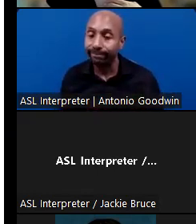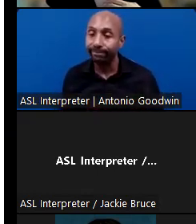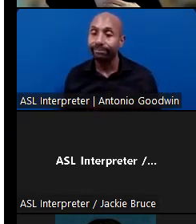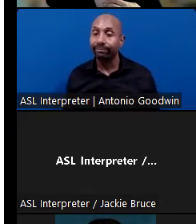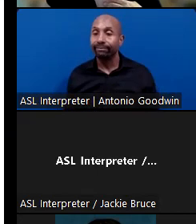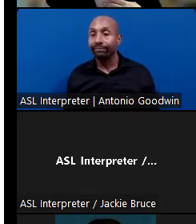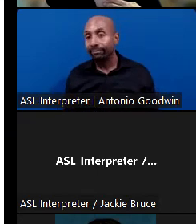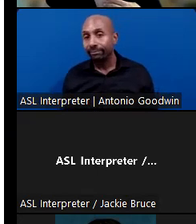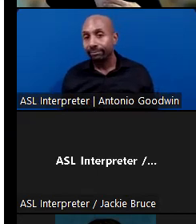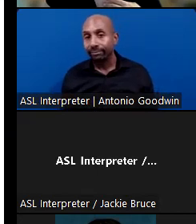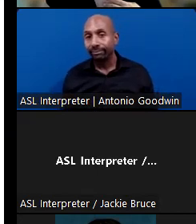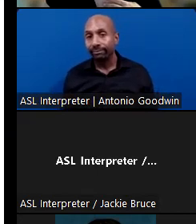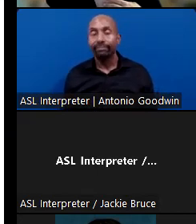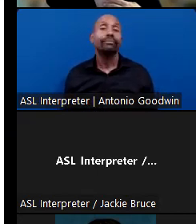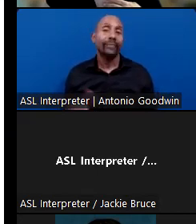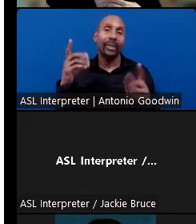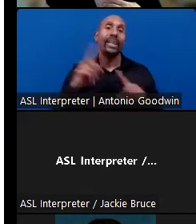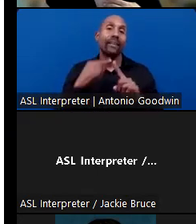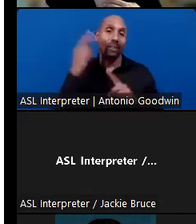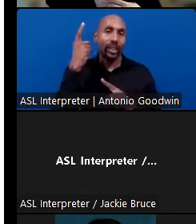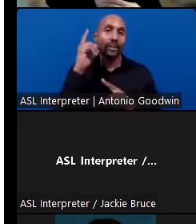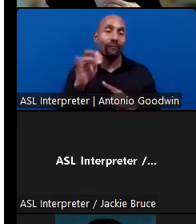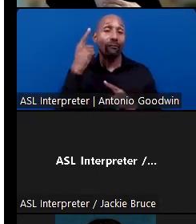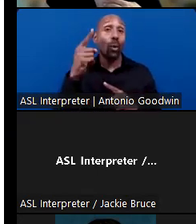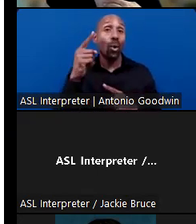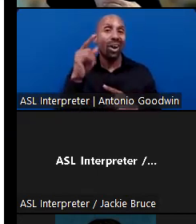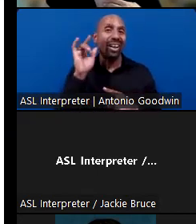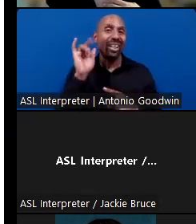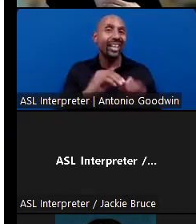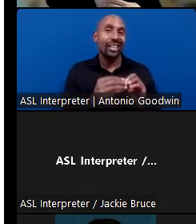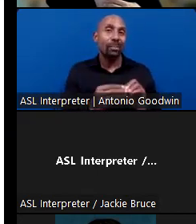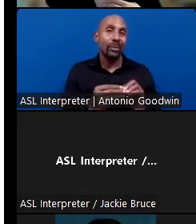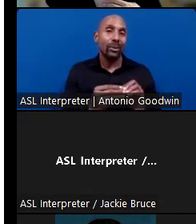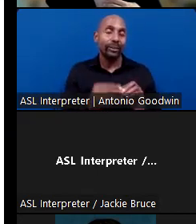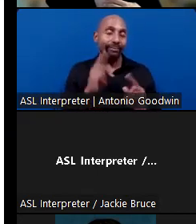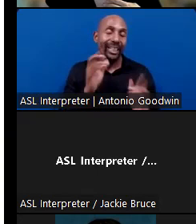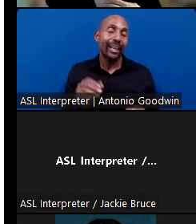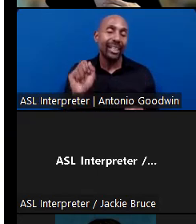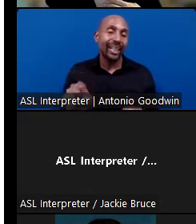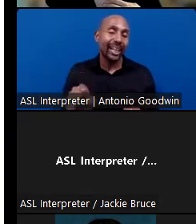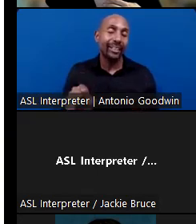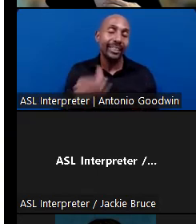shortfalls were due to a lot of reasons. Absolutely, thank you.